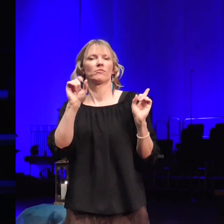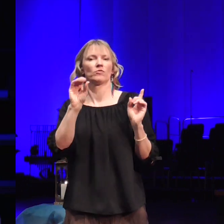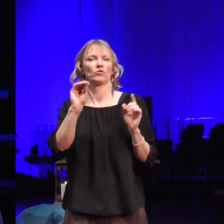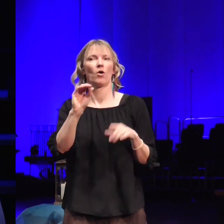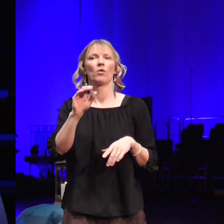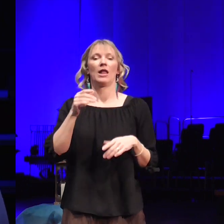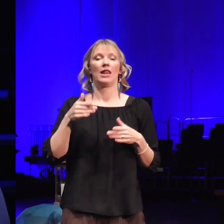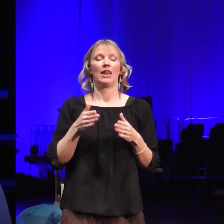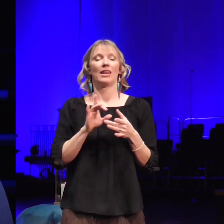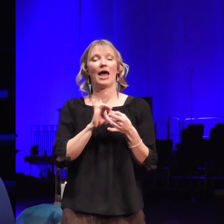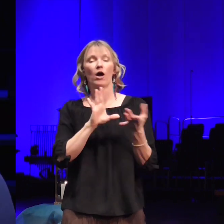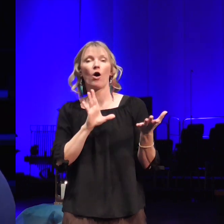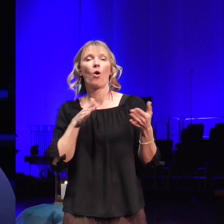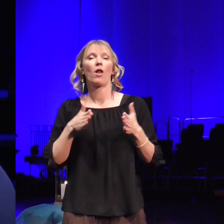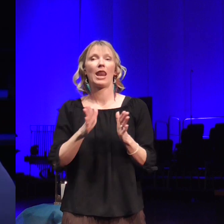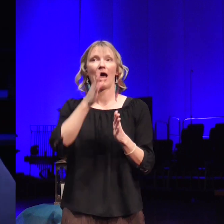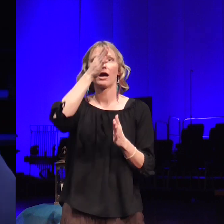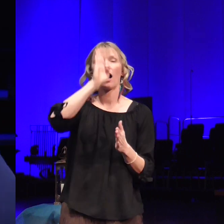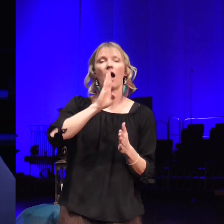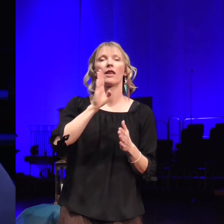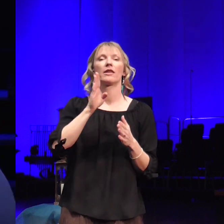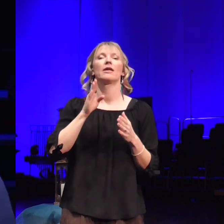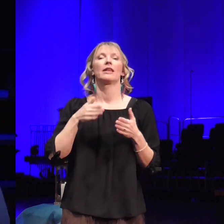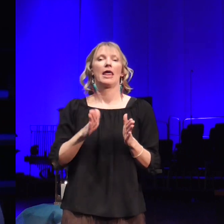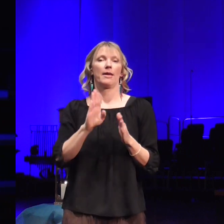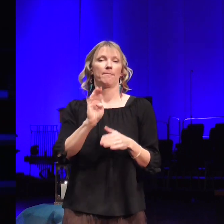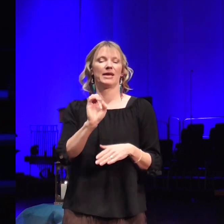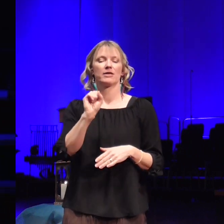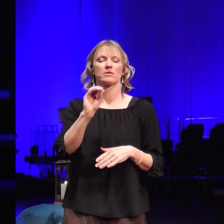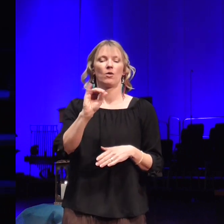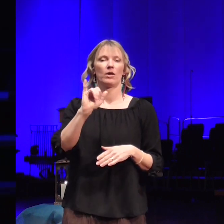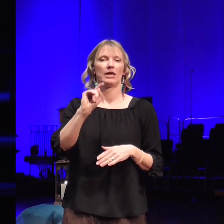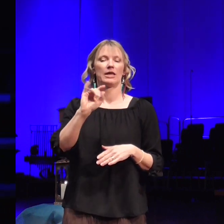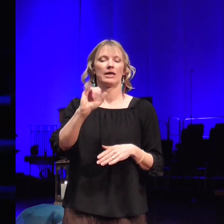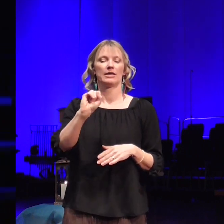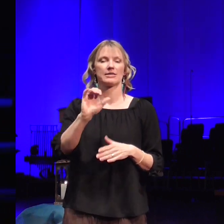let God, we let it be, and so it is. Amen.